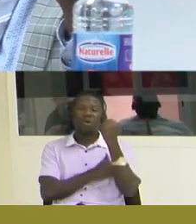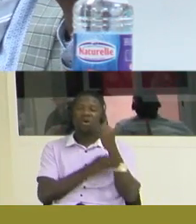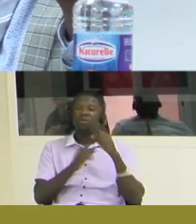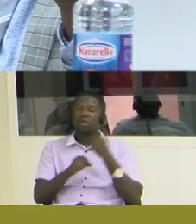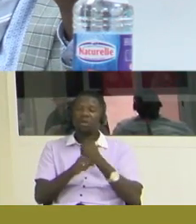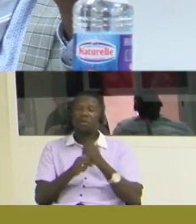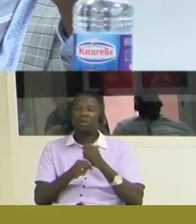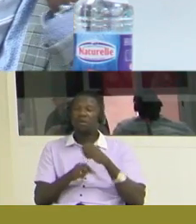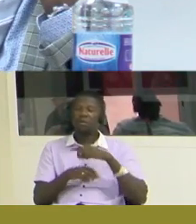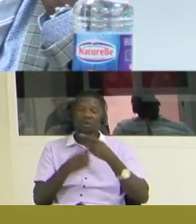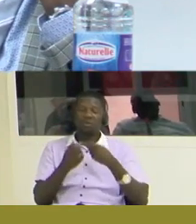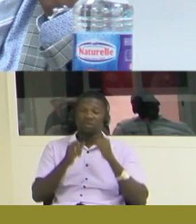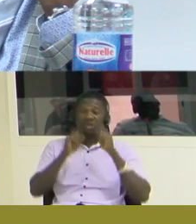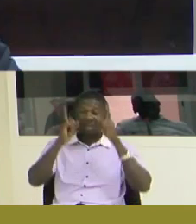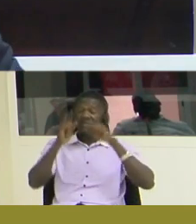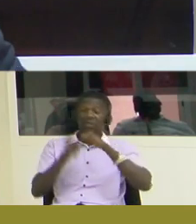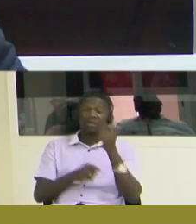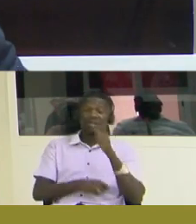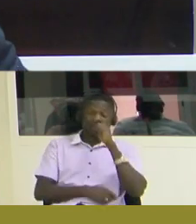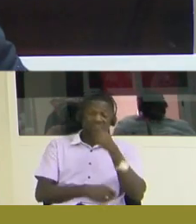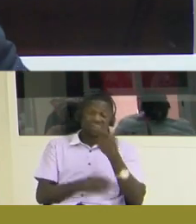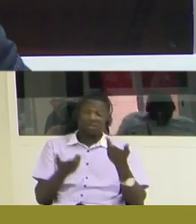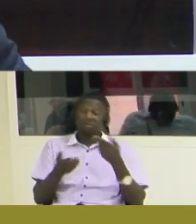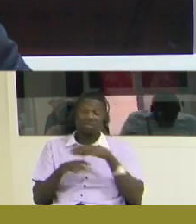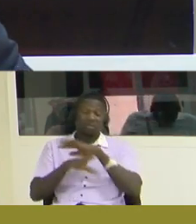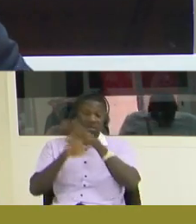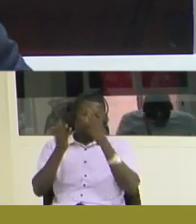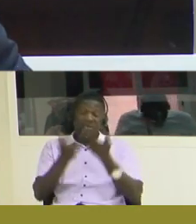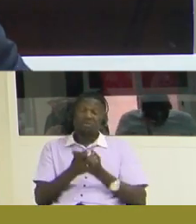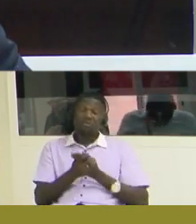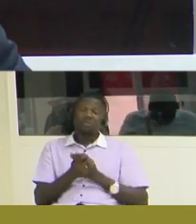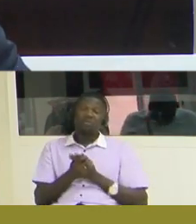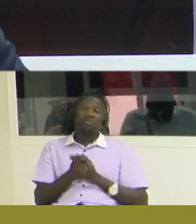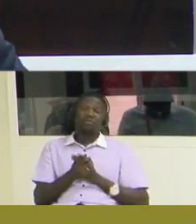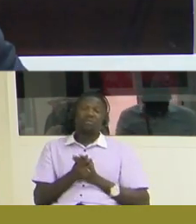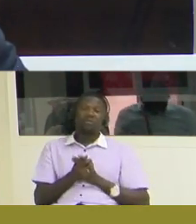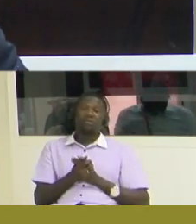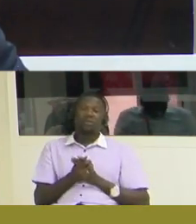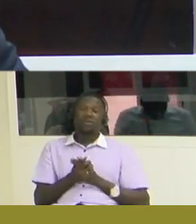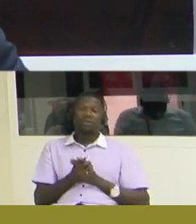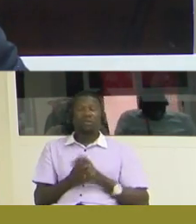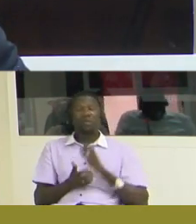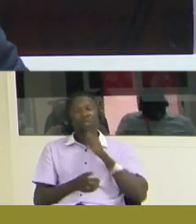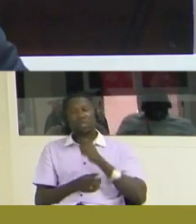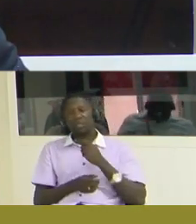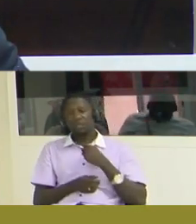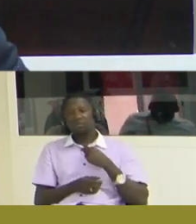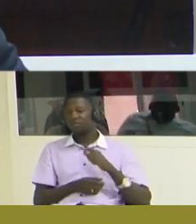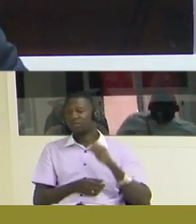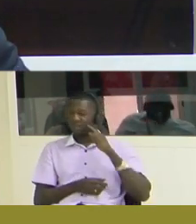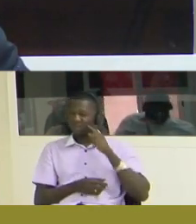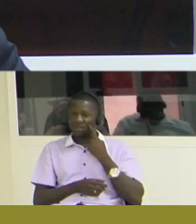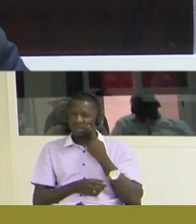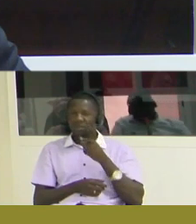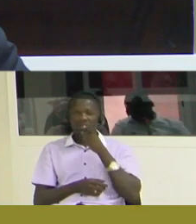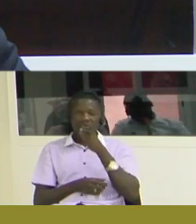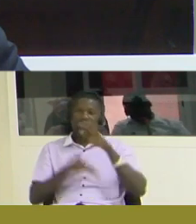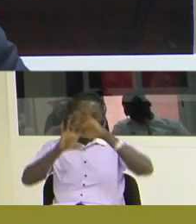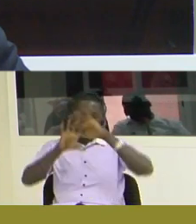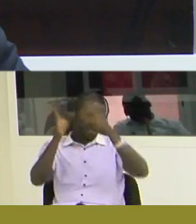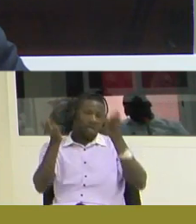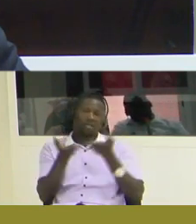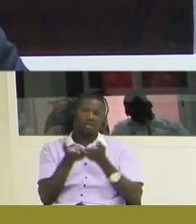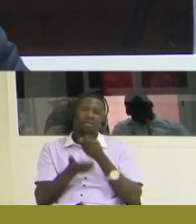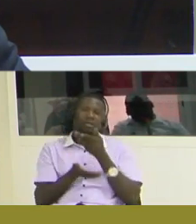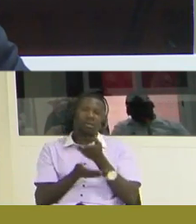well sir I feel offended that you generalize it like that because what I do know is that when I